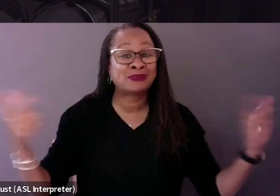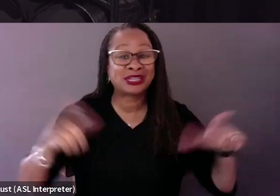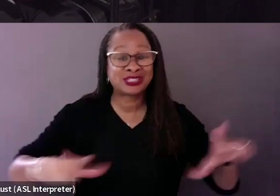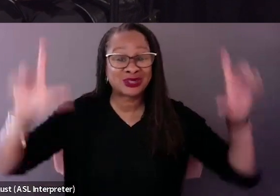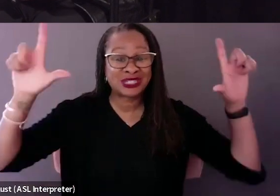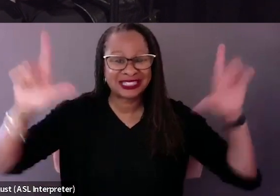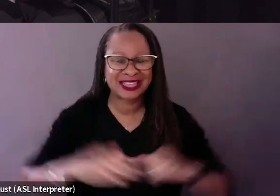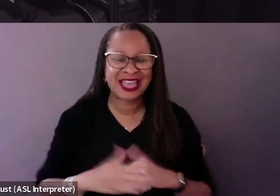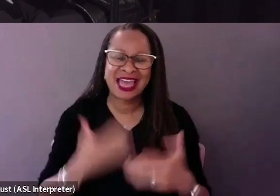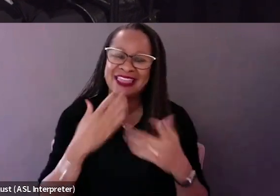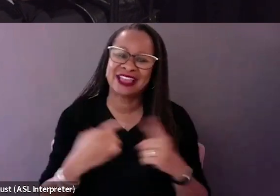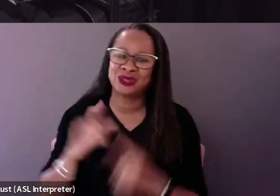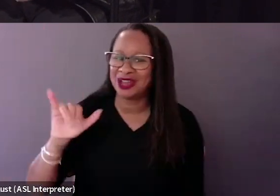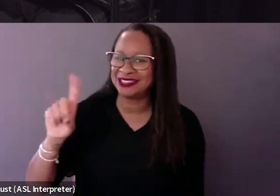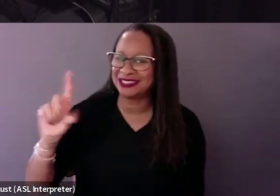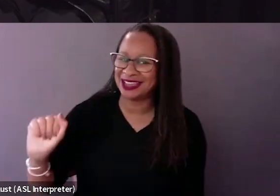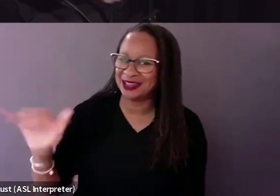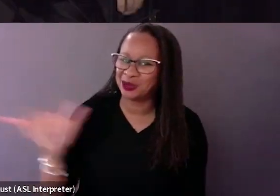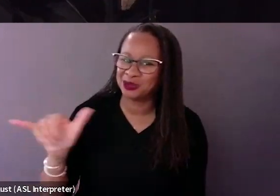And thank you to the IDA. So.